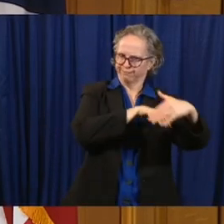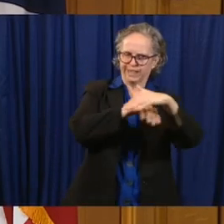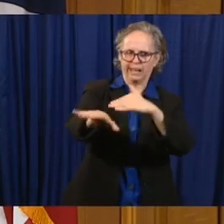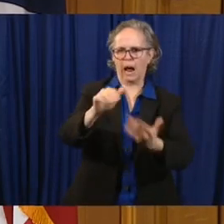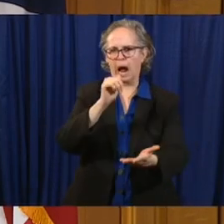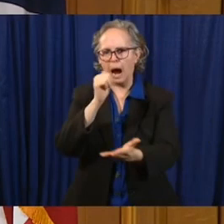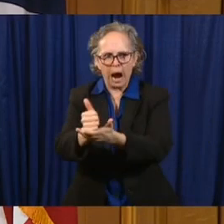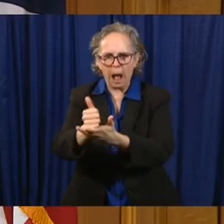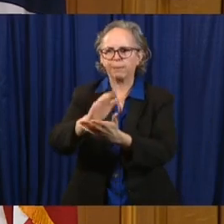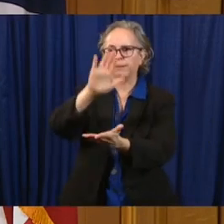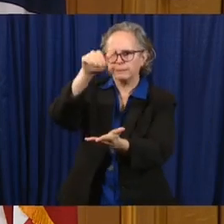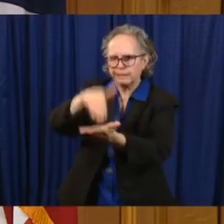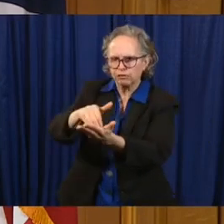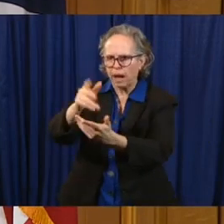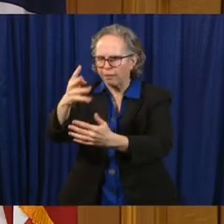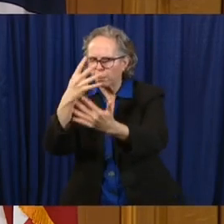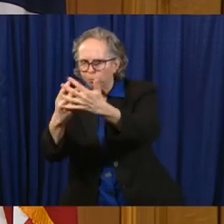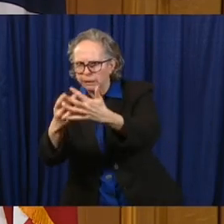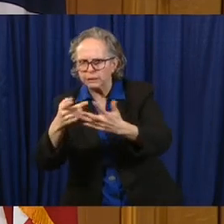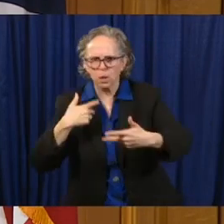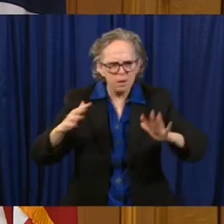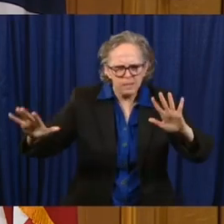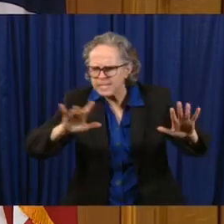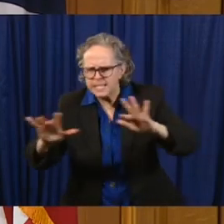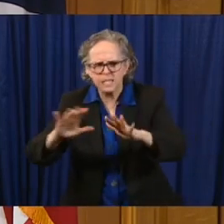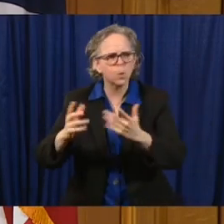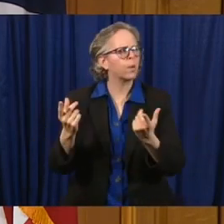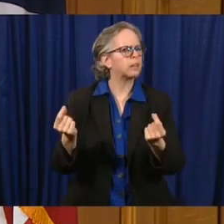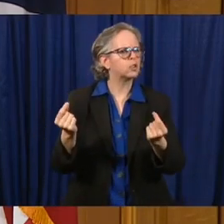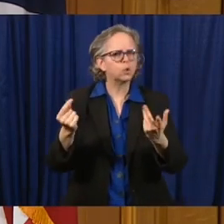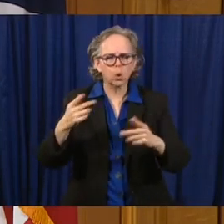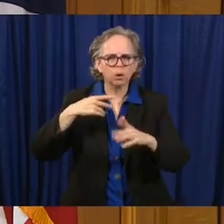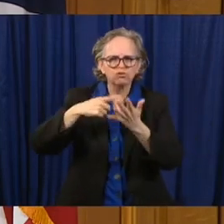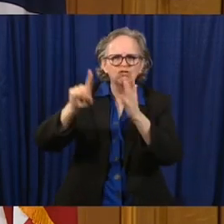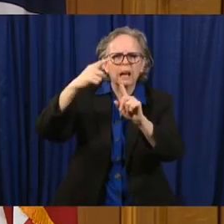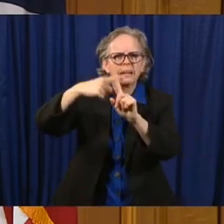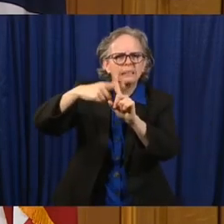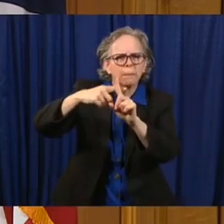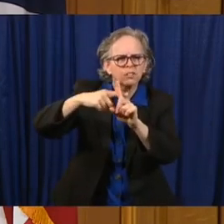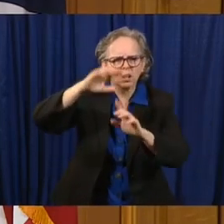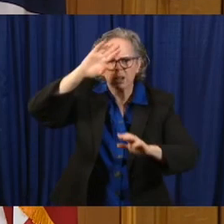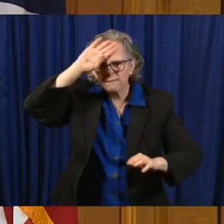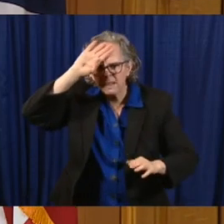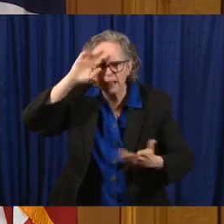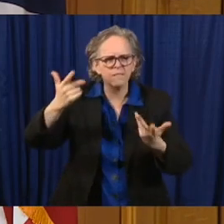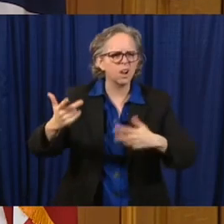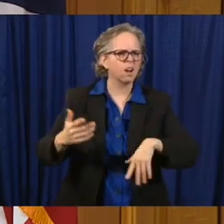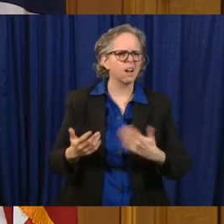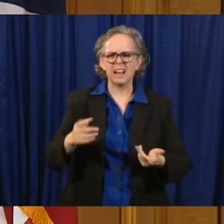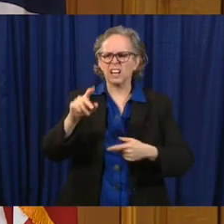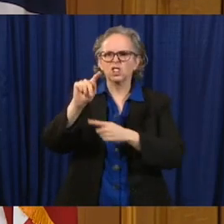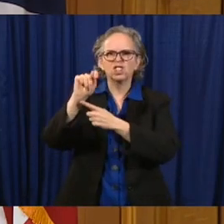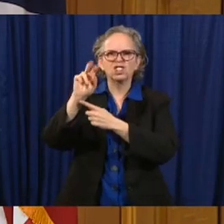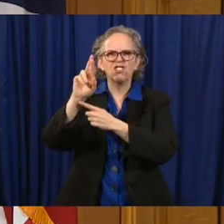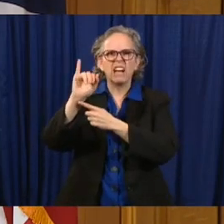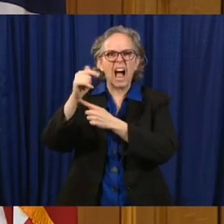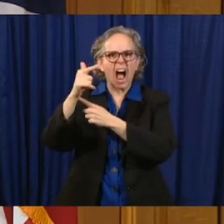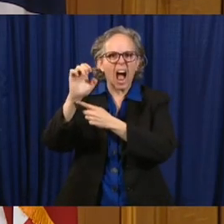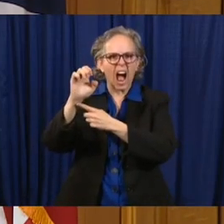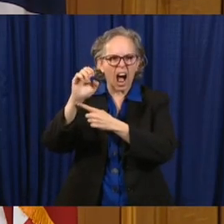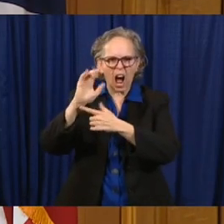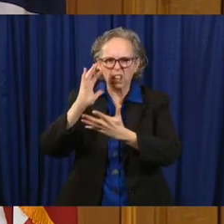providing triage support. They'll be taking temperatures, helping with non-COVID cases. They will also help